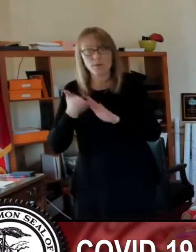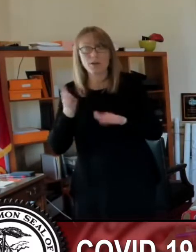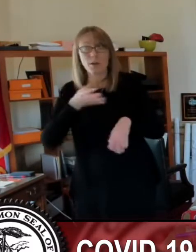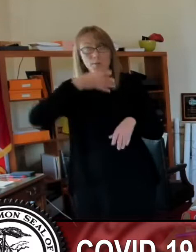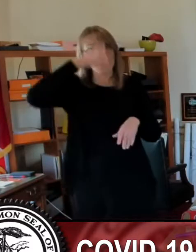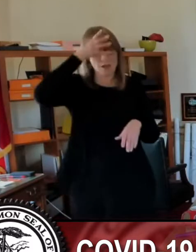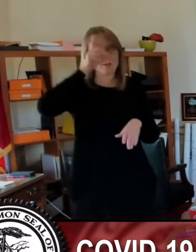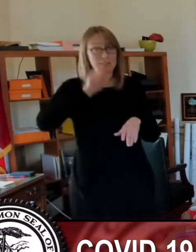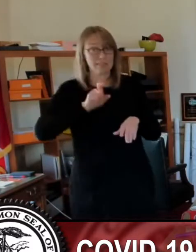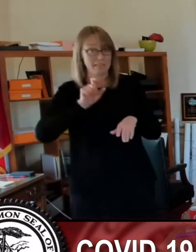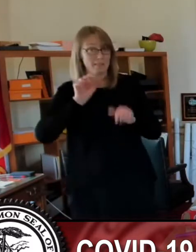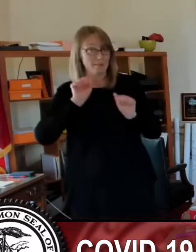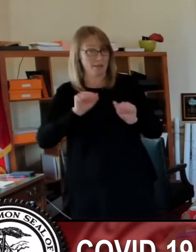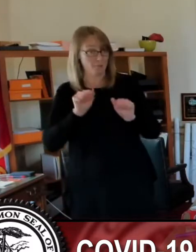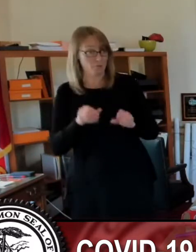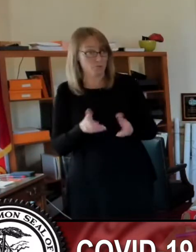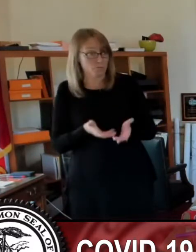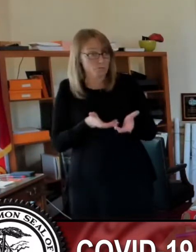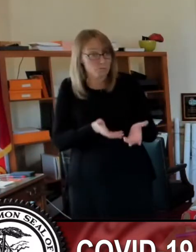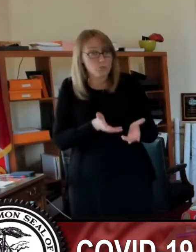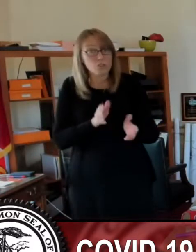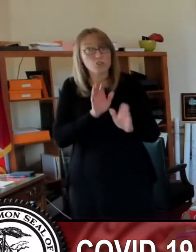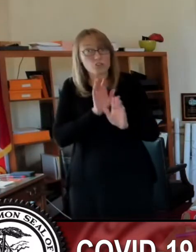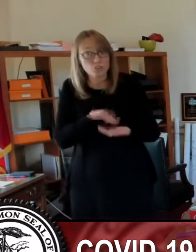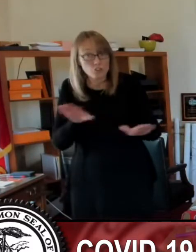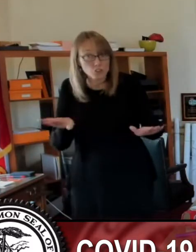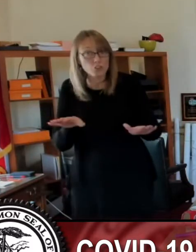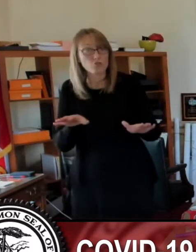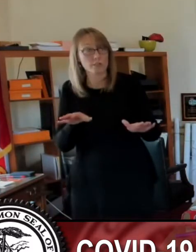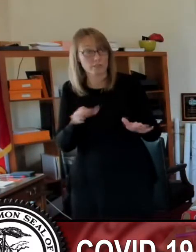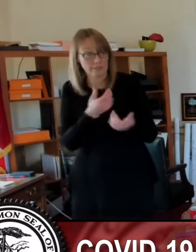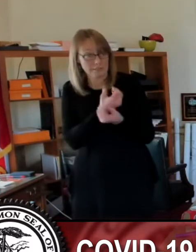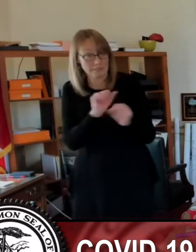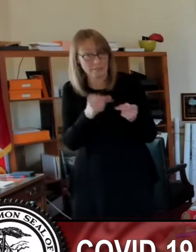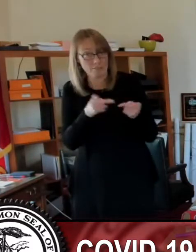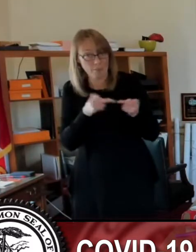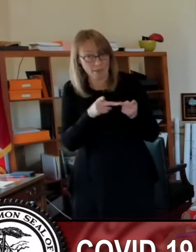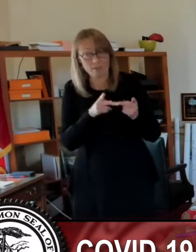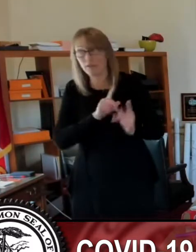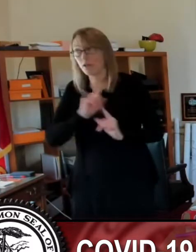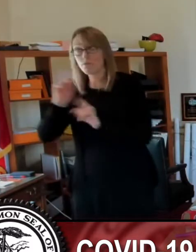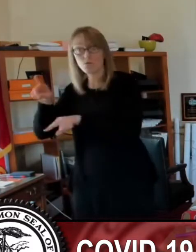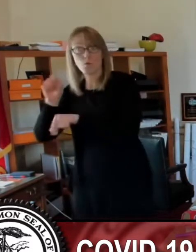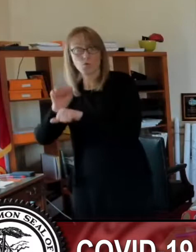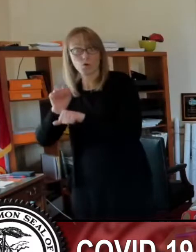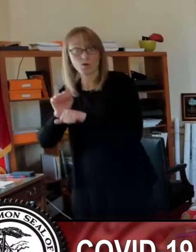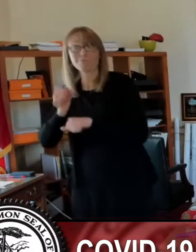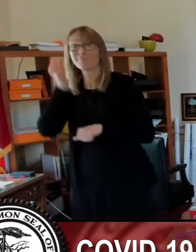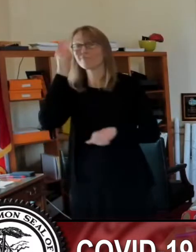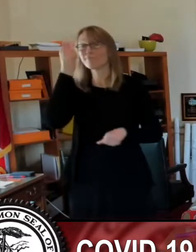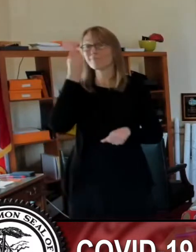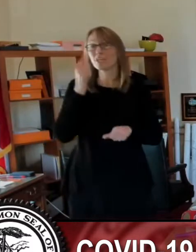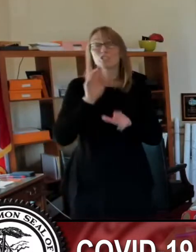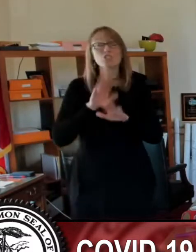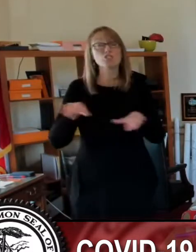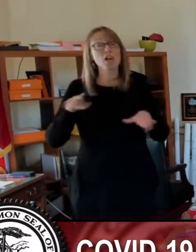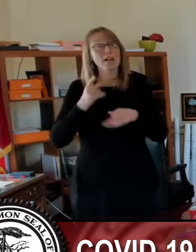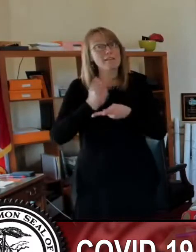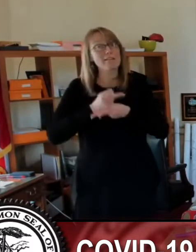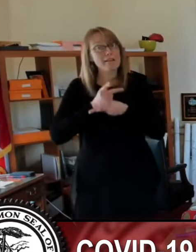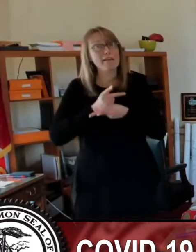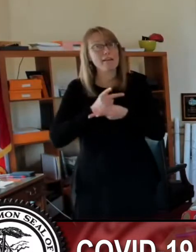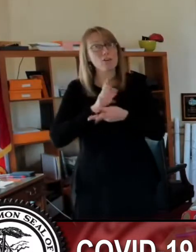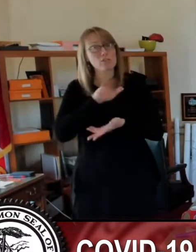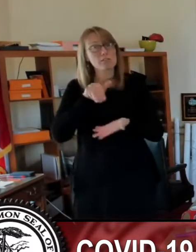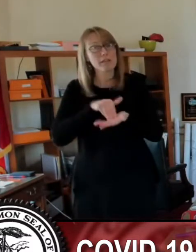daycare centers have reduced the number of kids that are coming every day because of COVID so that they can maintain good